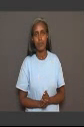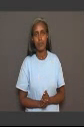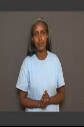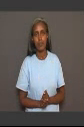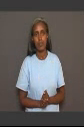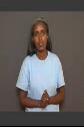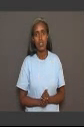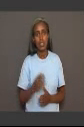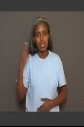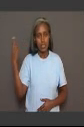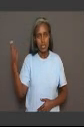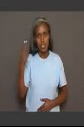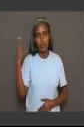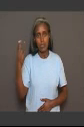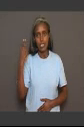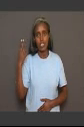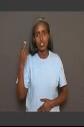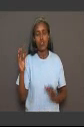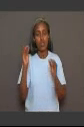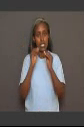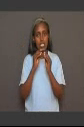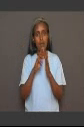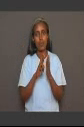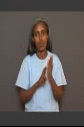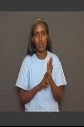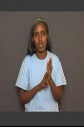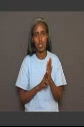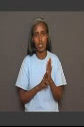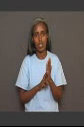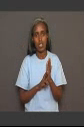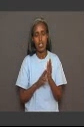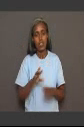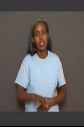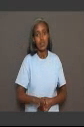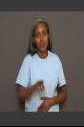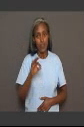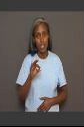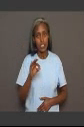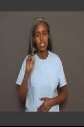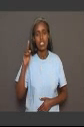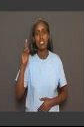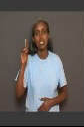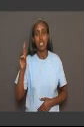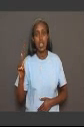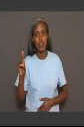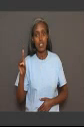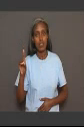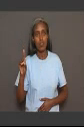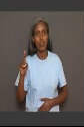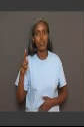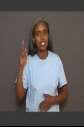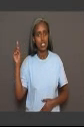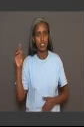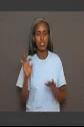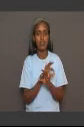As an application of the sum rule, let us find the derivative of this